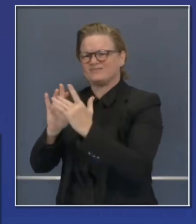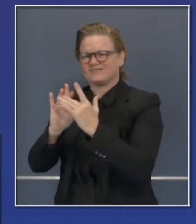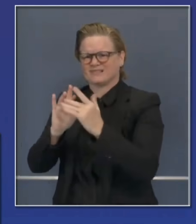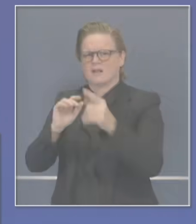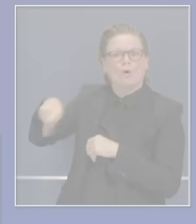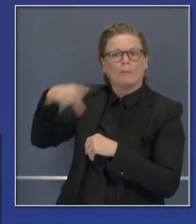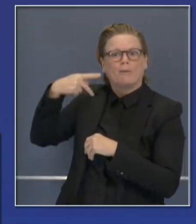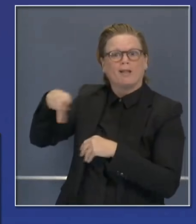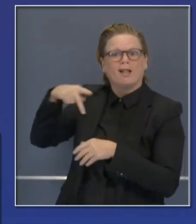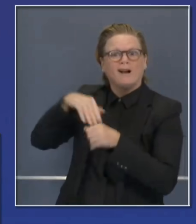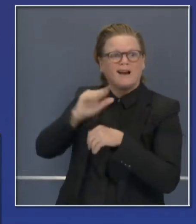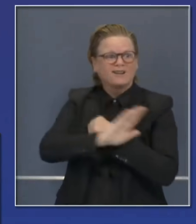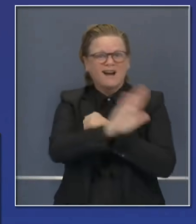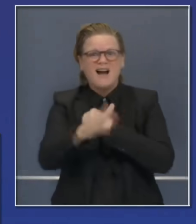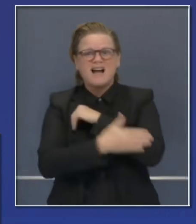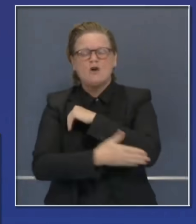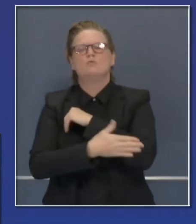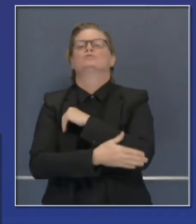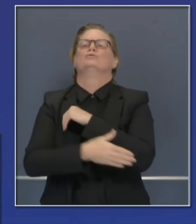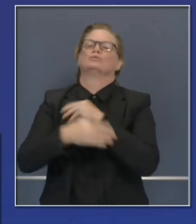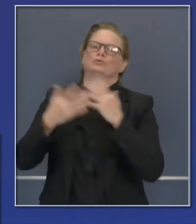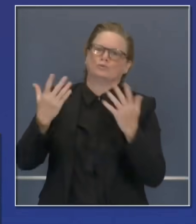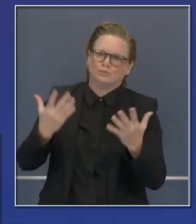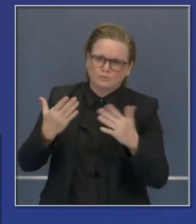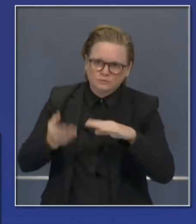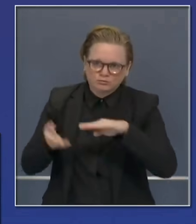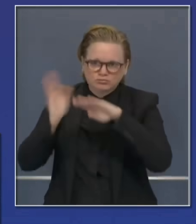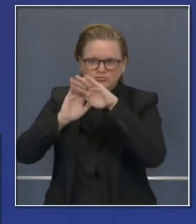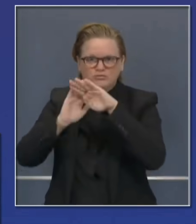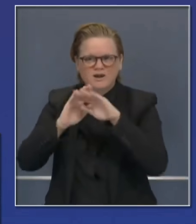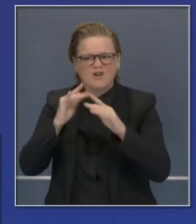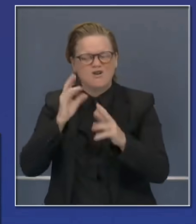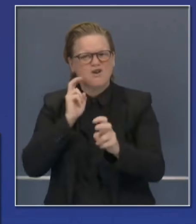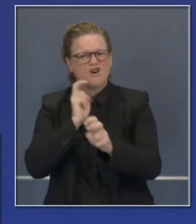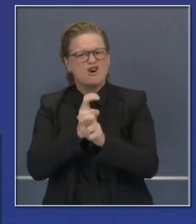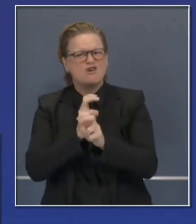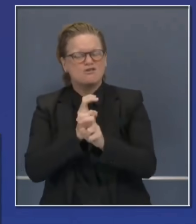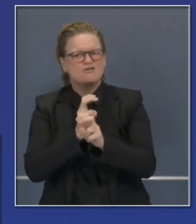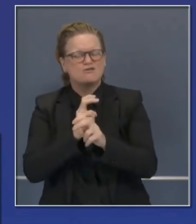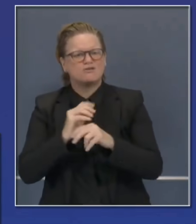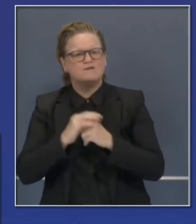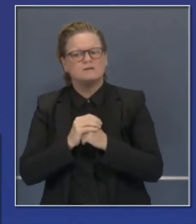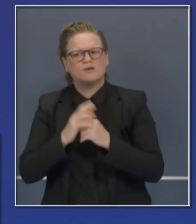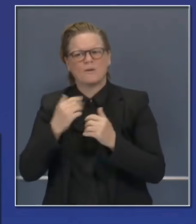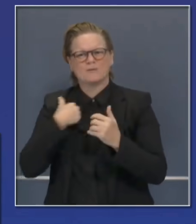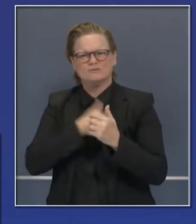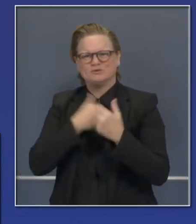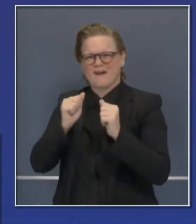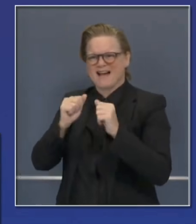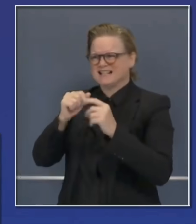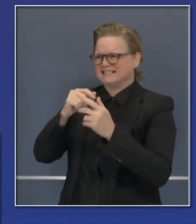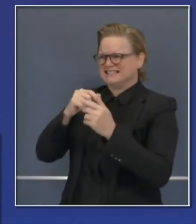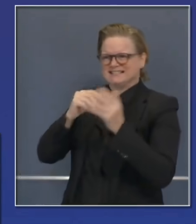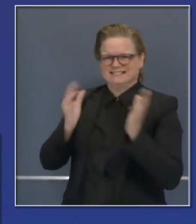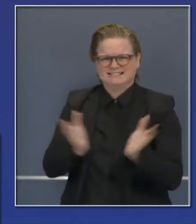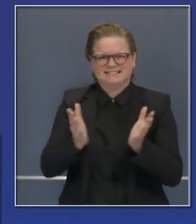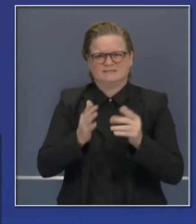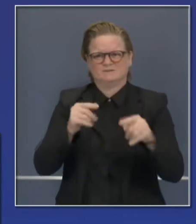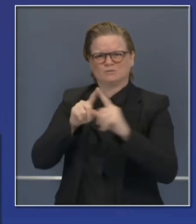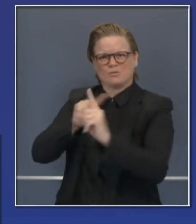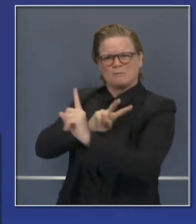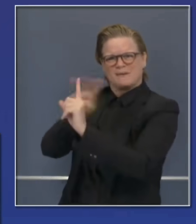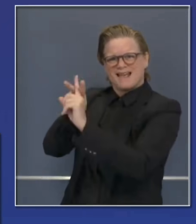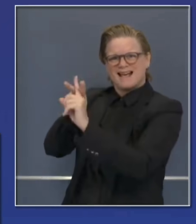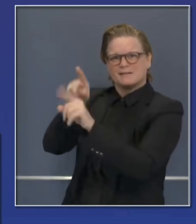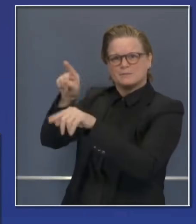COVID-19.ca.gov website. Here's some additional supports we're providing for immediate relief. And this is the emergency relief package, also in